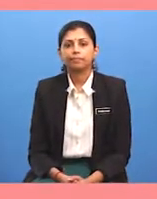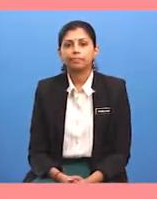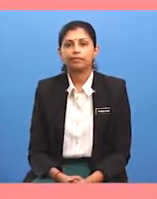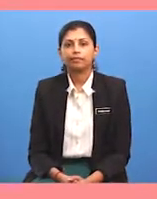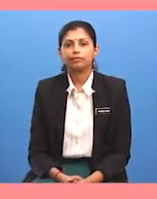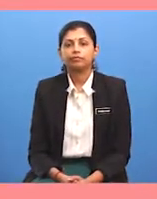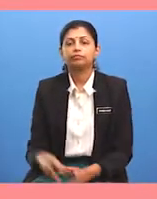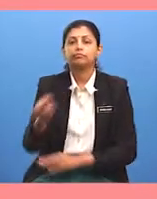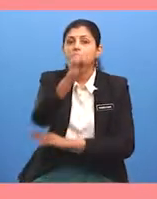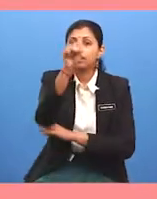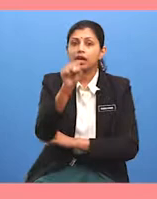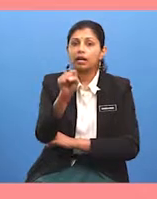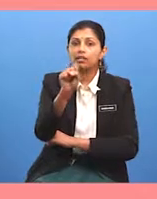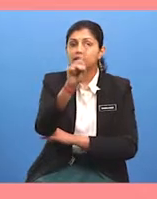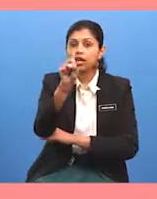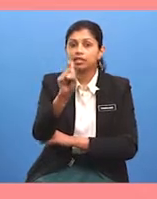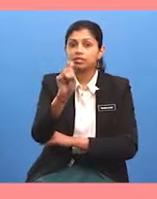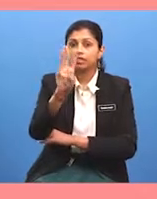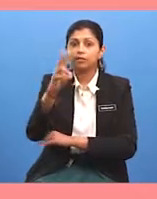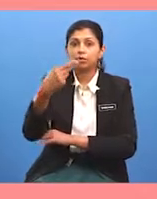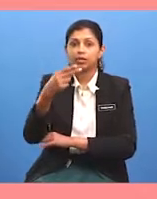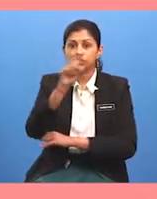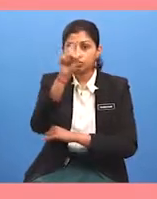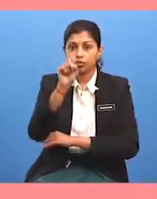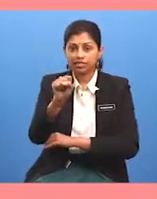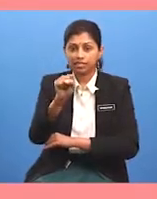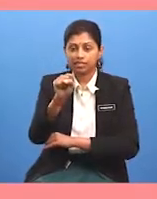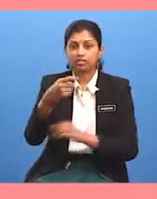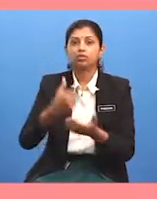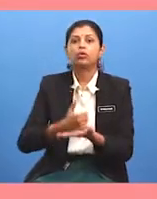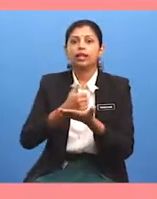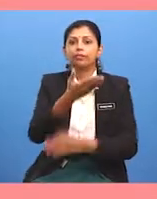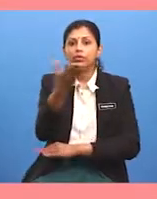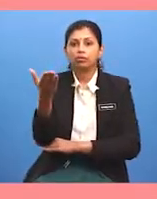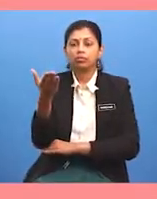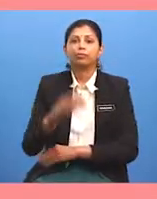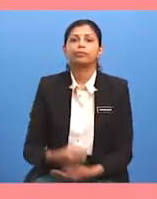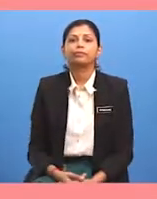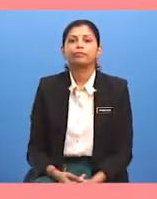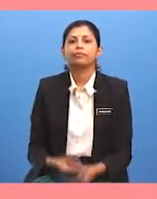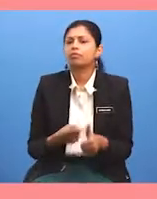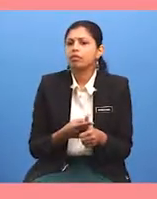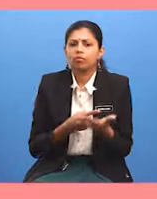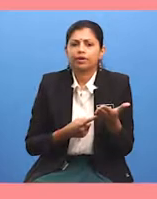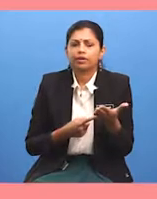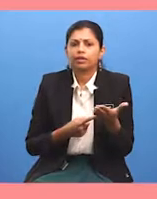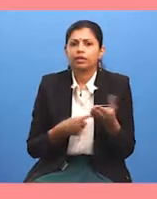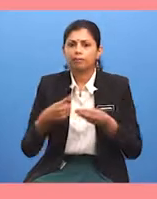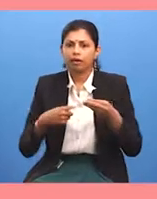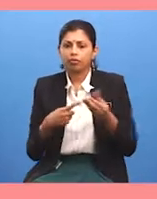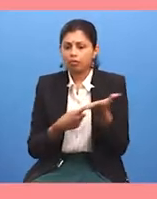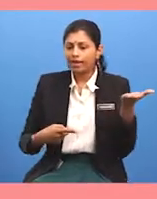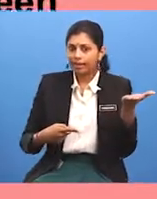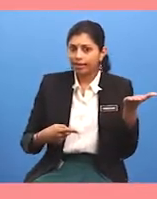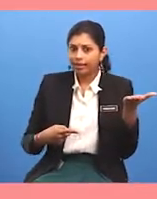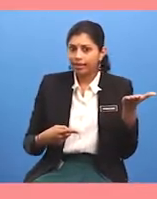Ask WH questions to help you skim. What is the passage about?